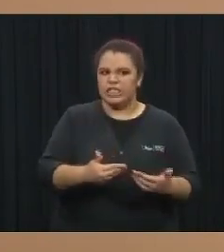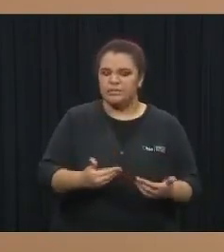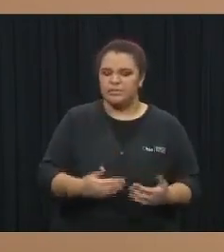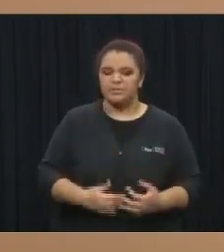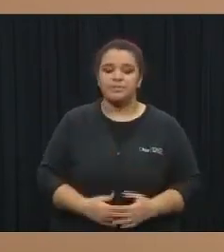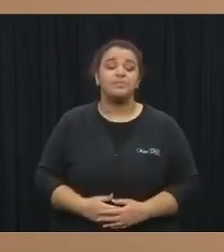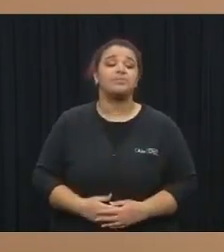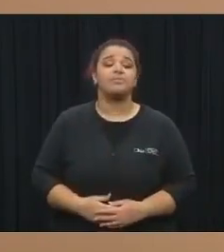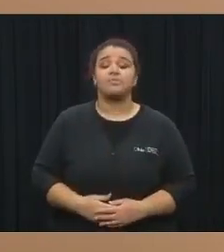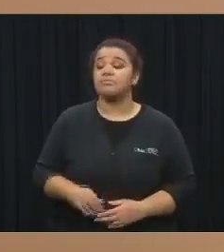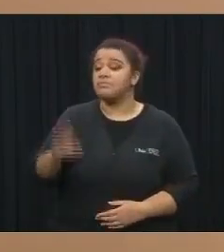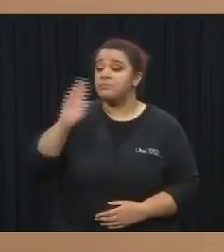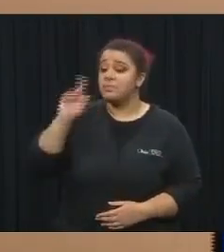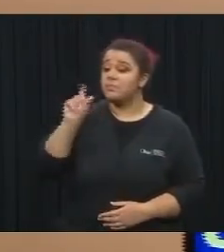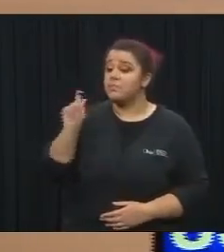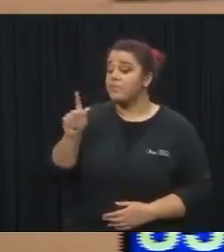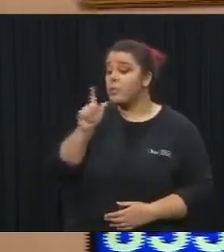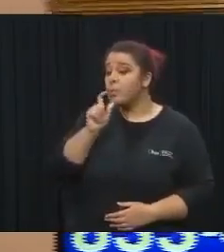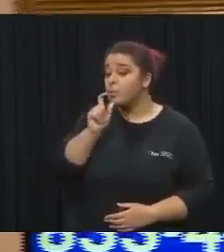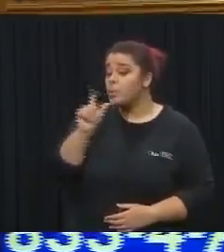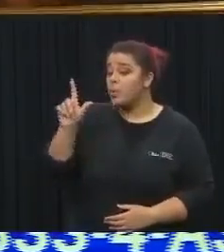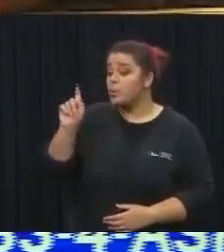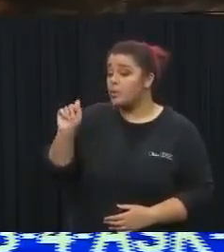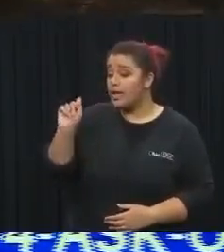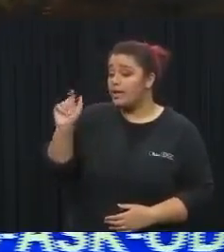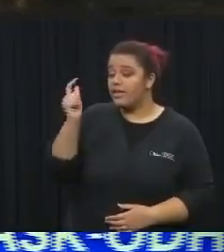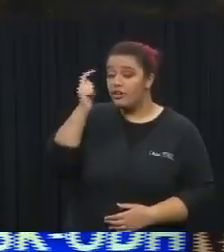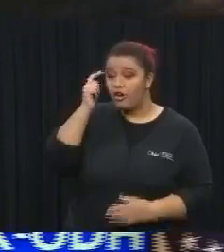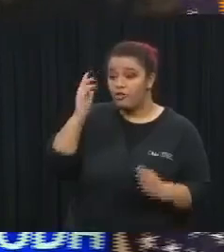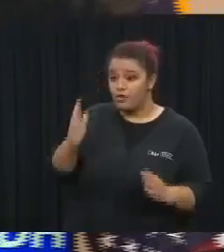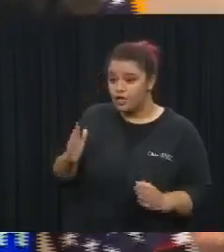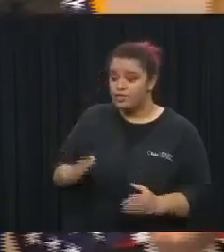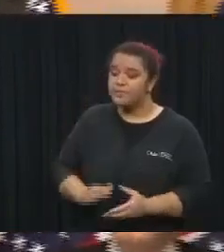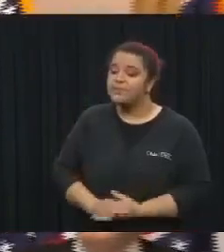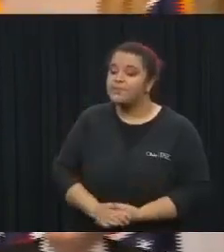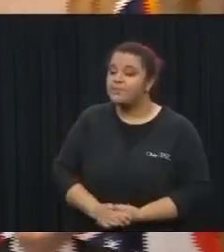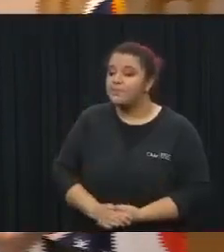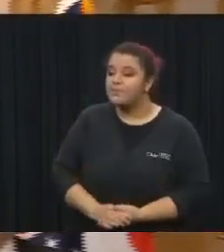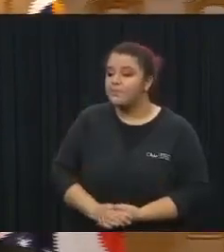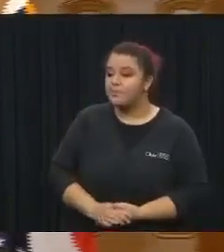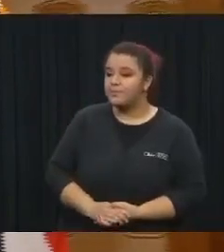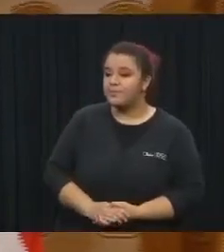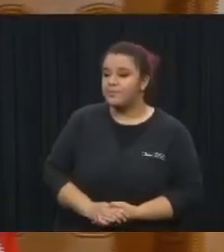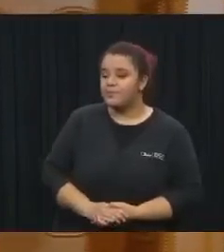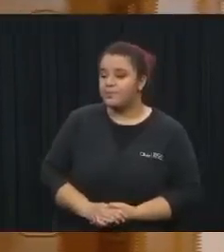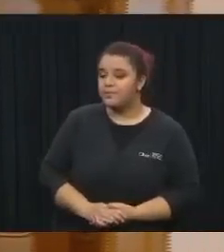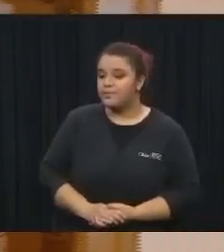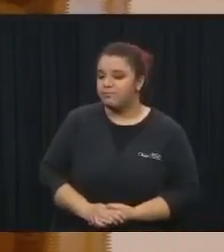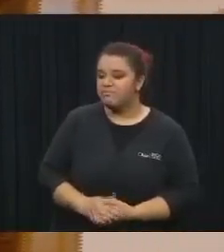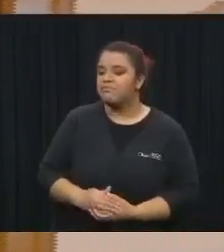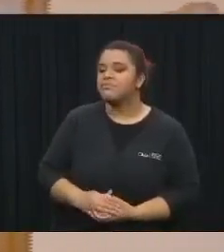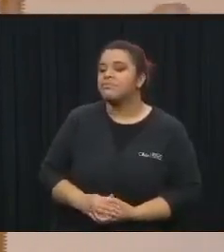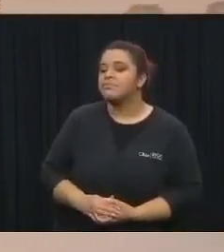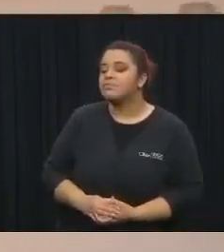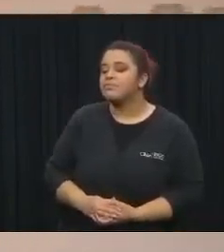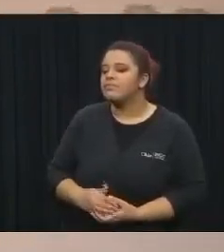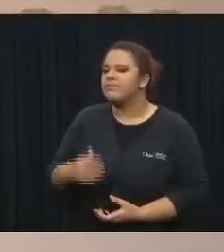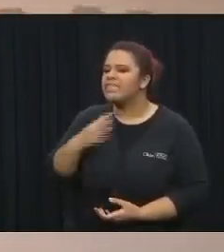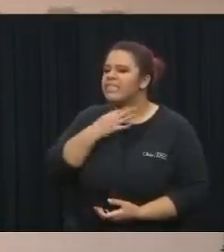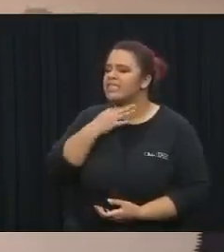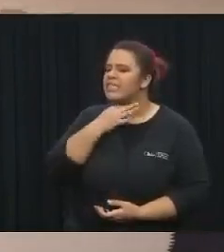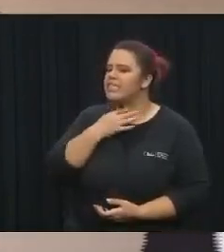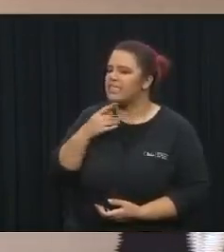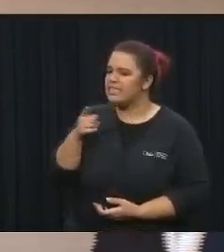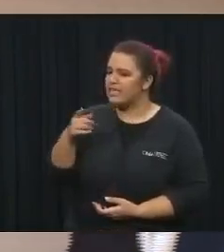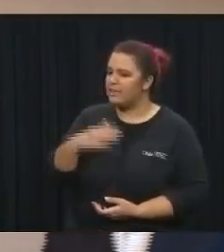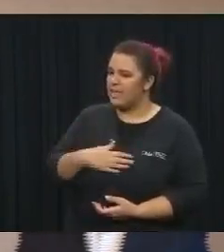This is for the Lieutenant Governor. Stoya again, ABC 6. Mr. Husted, could you talk about